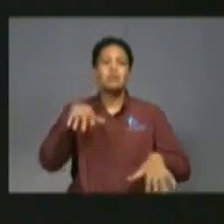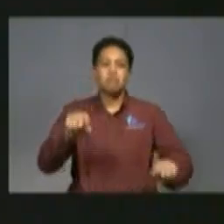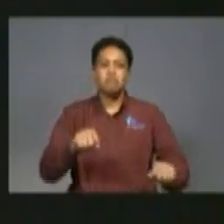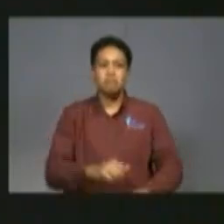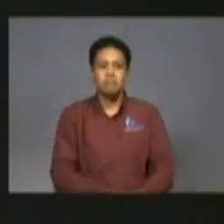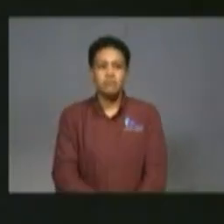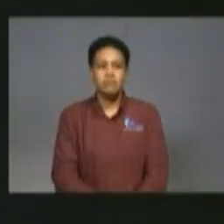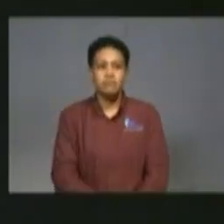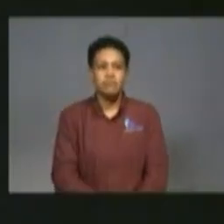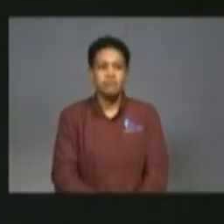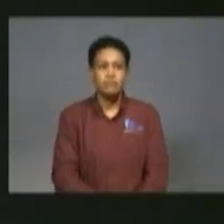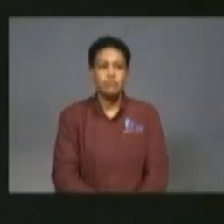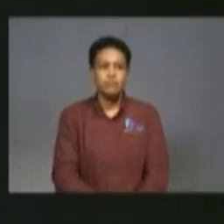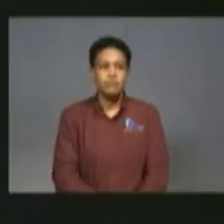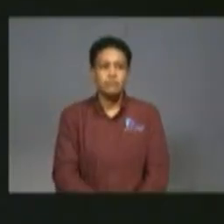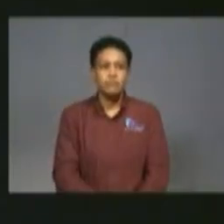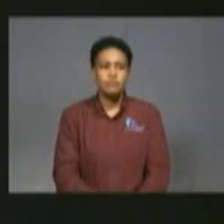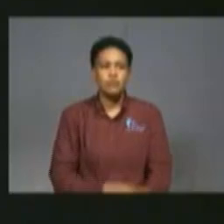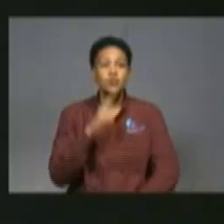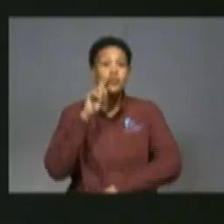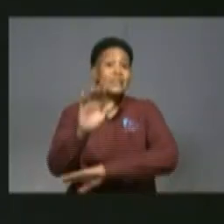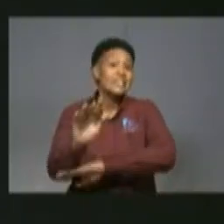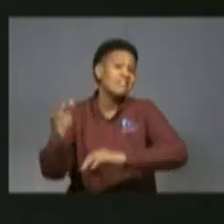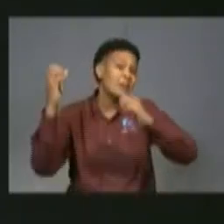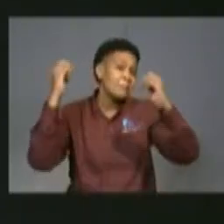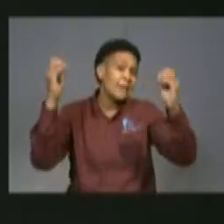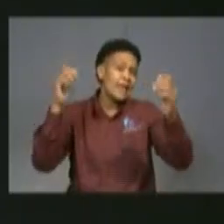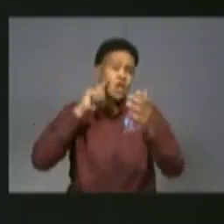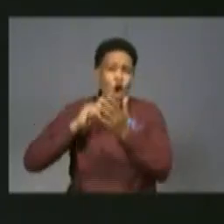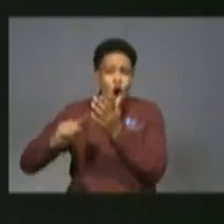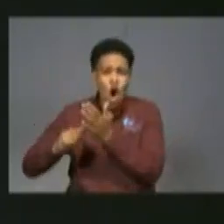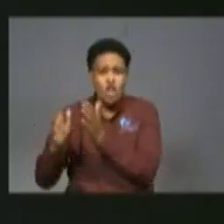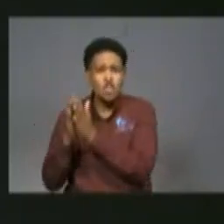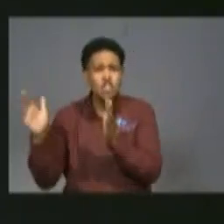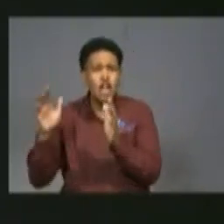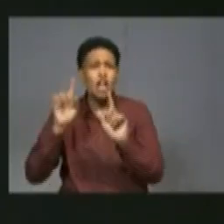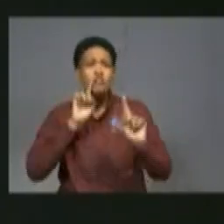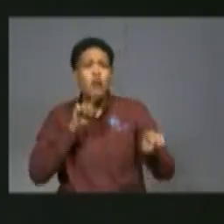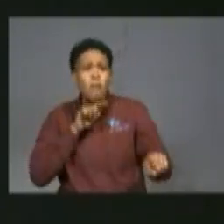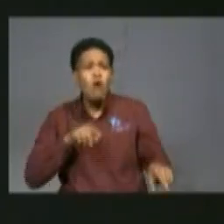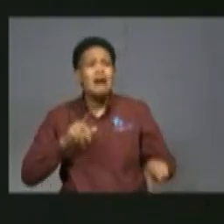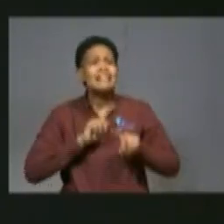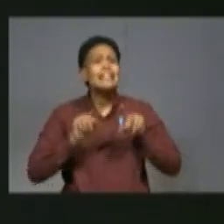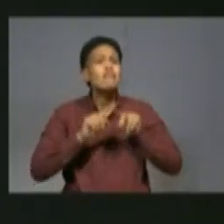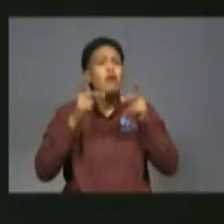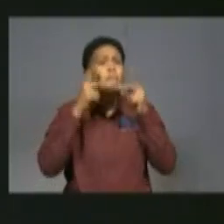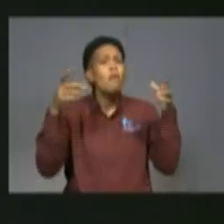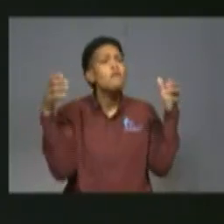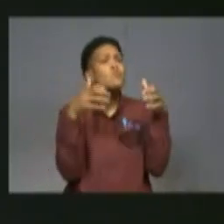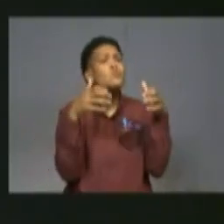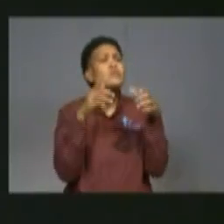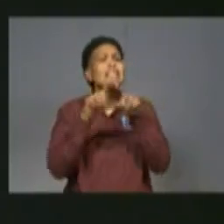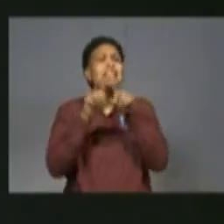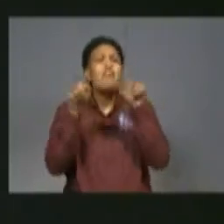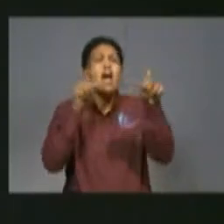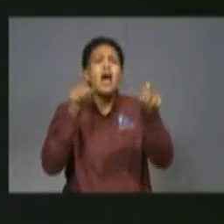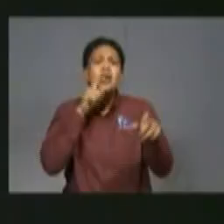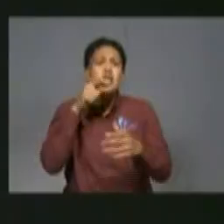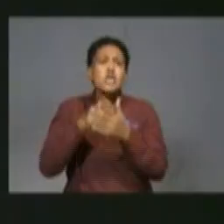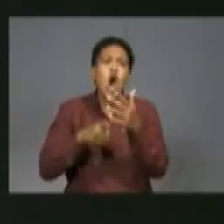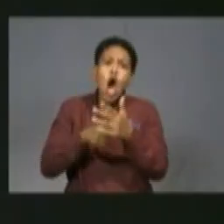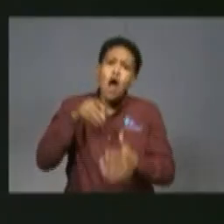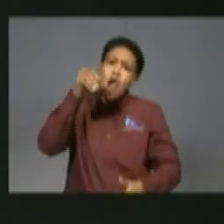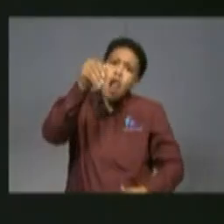evening. Many of the Auditor General's reports on public bodies across administrations highlight cost overruns and